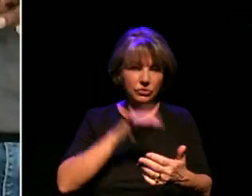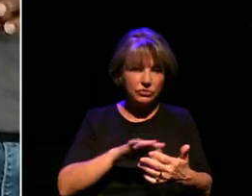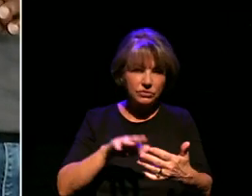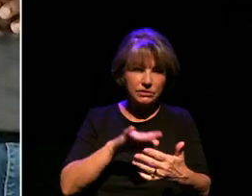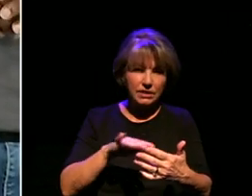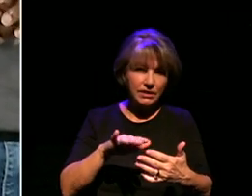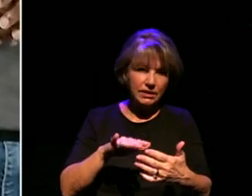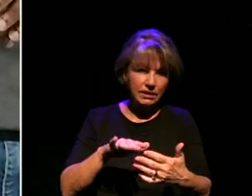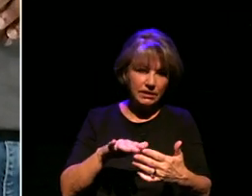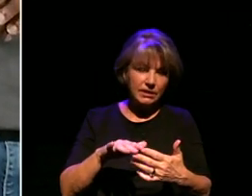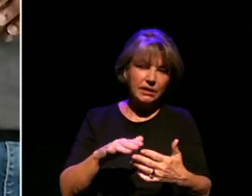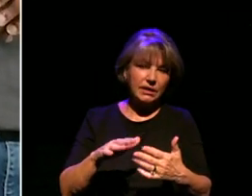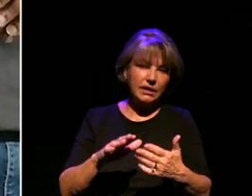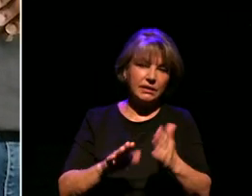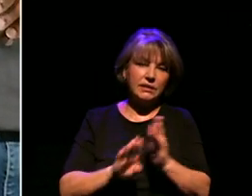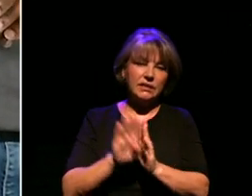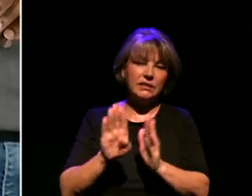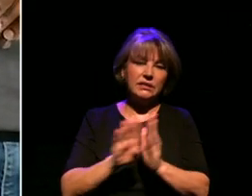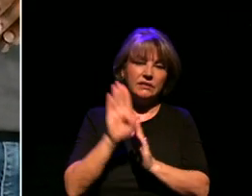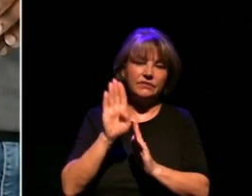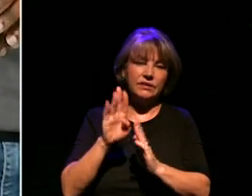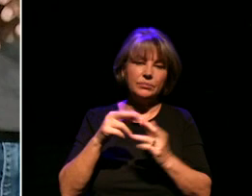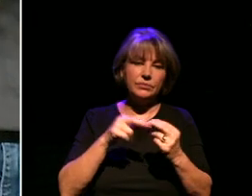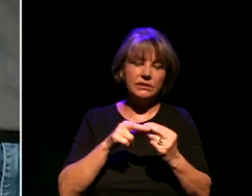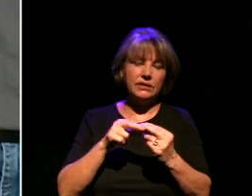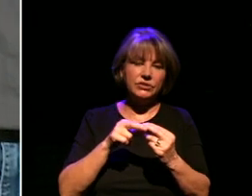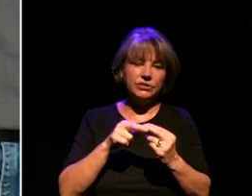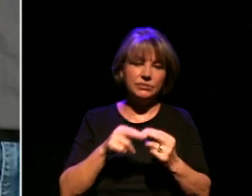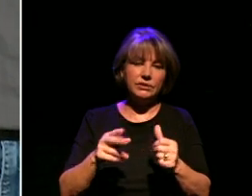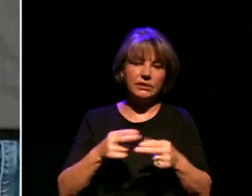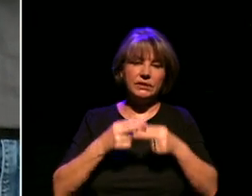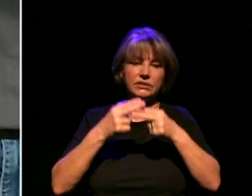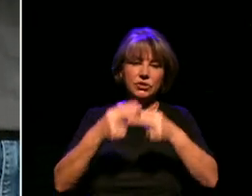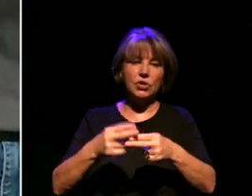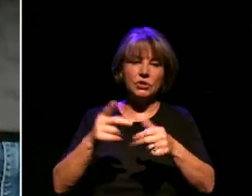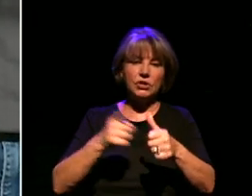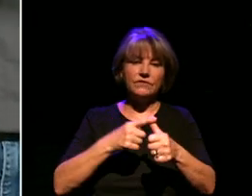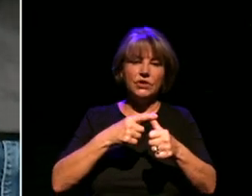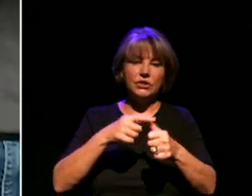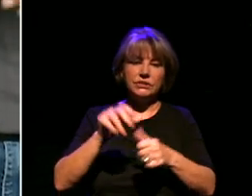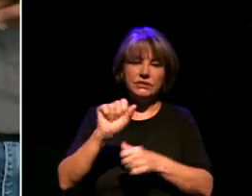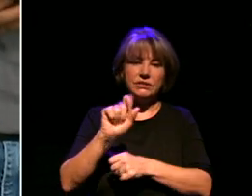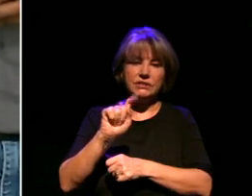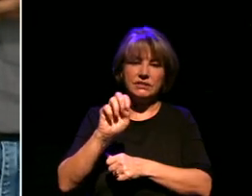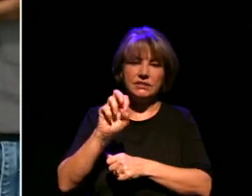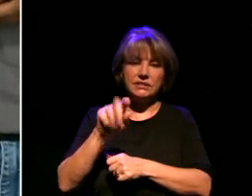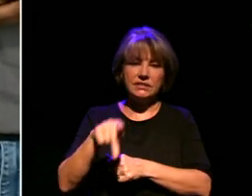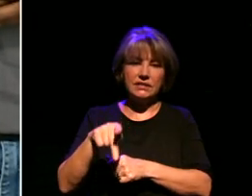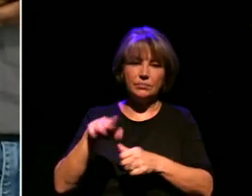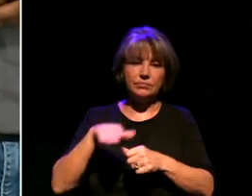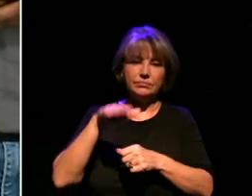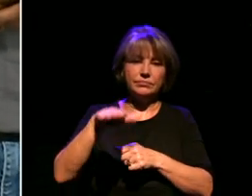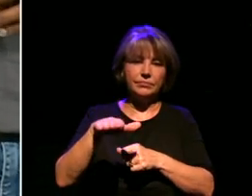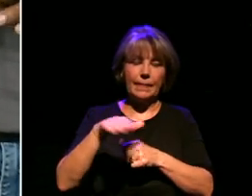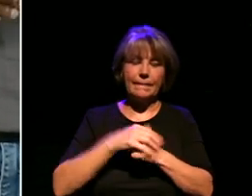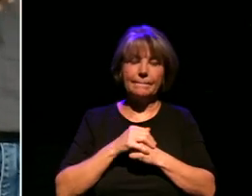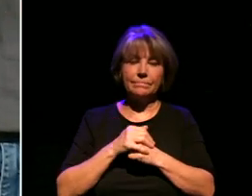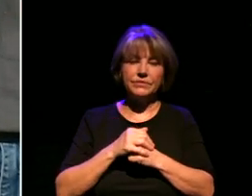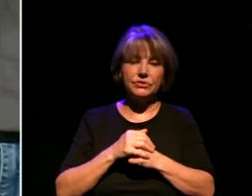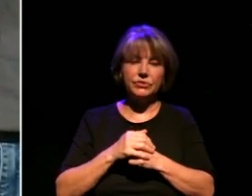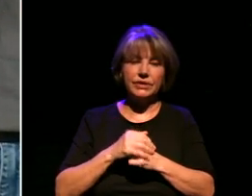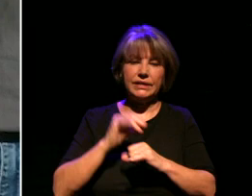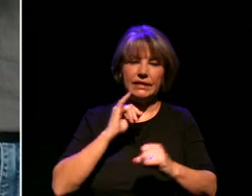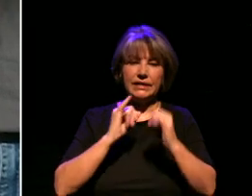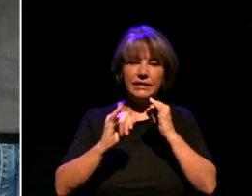place in something we call first steps. And it'll be something here online where you can interact and ask questions. And